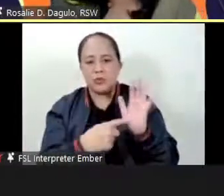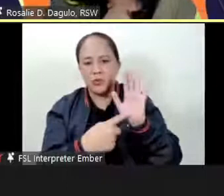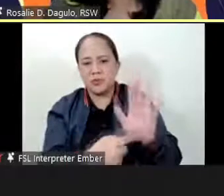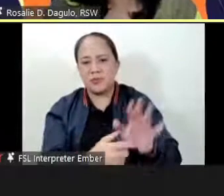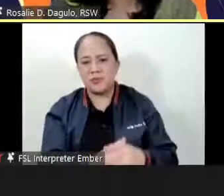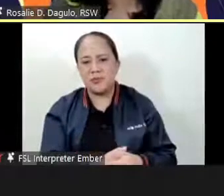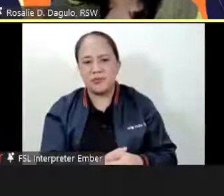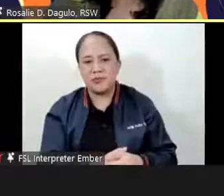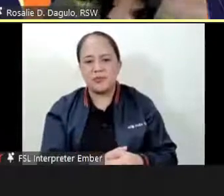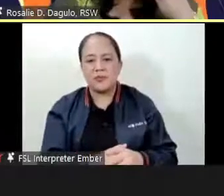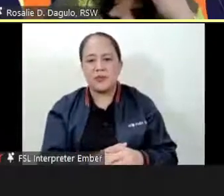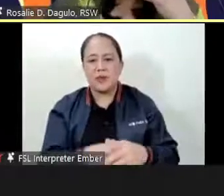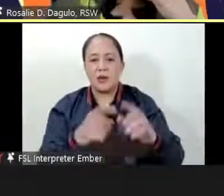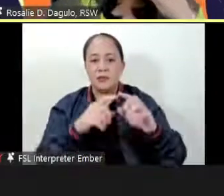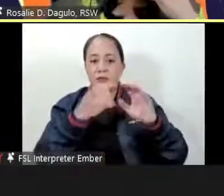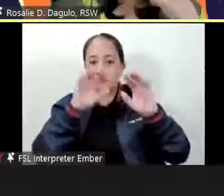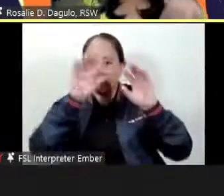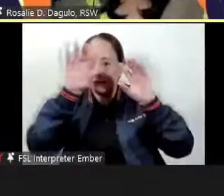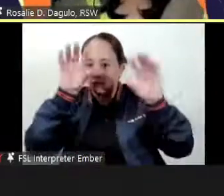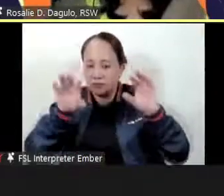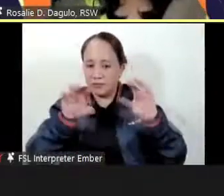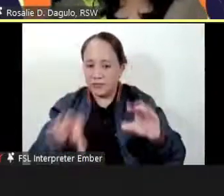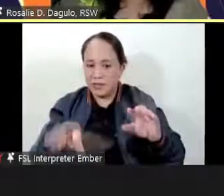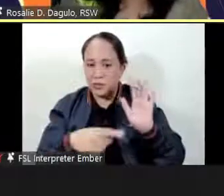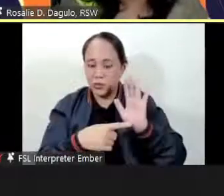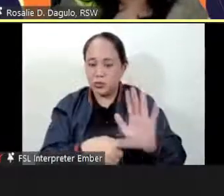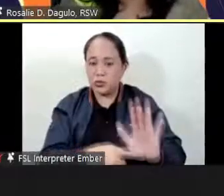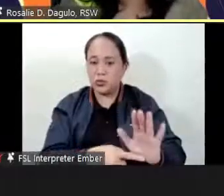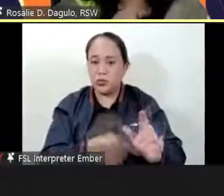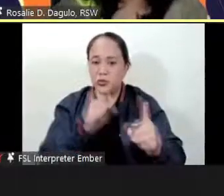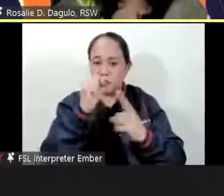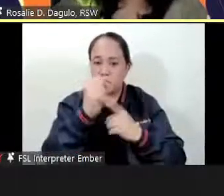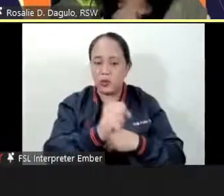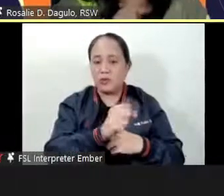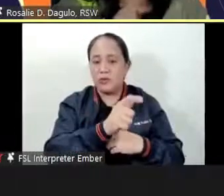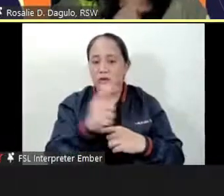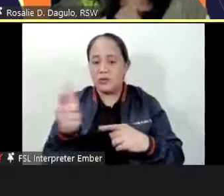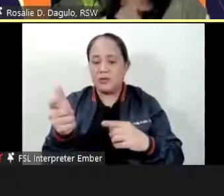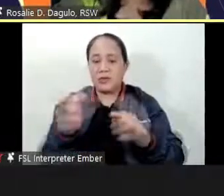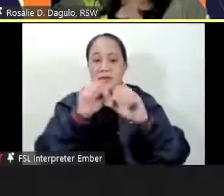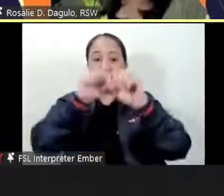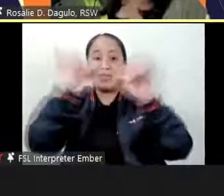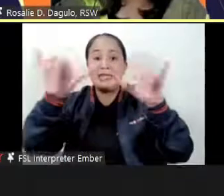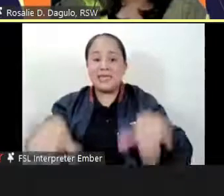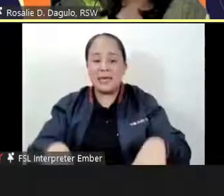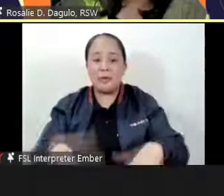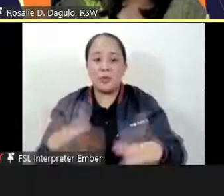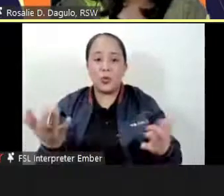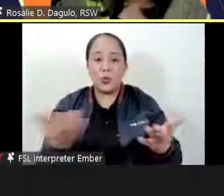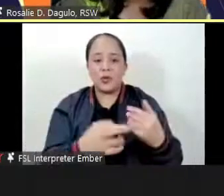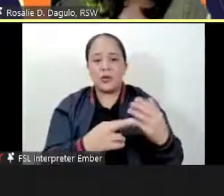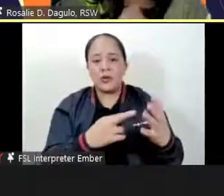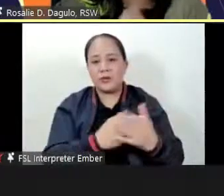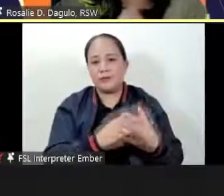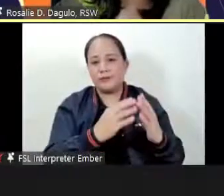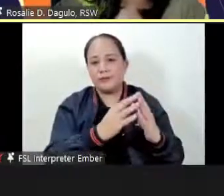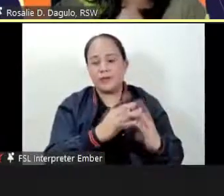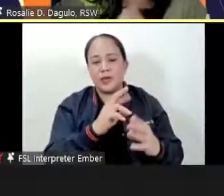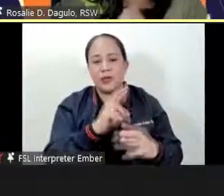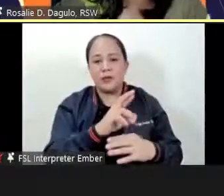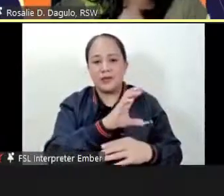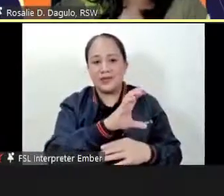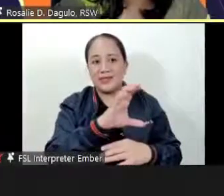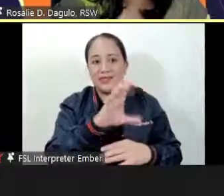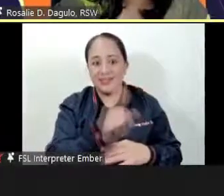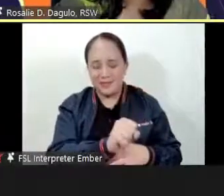a diagram that shows the case management system in the residential care facilities. So here you